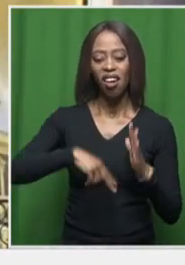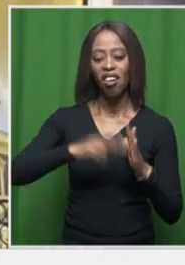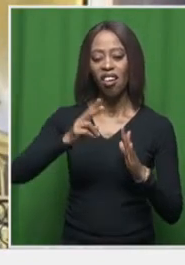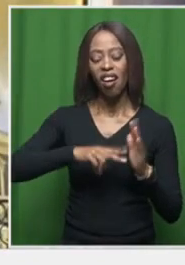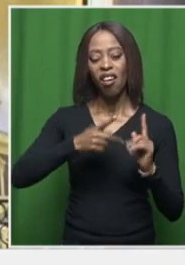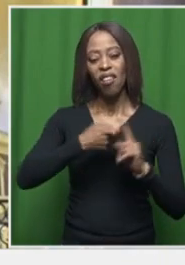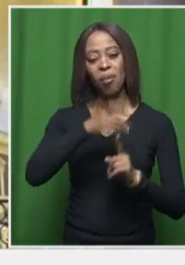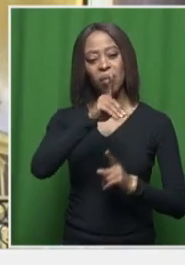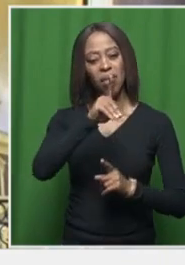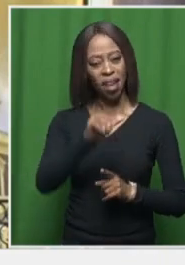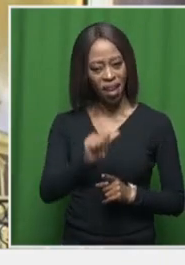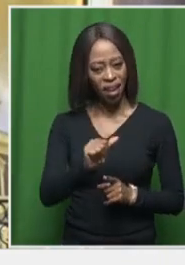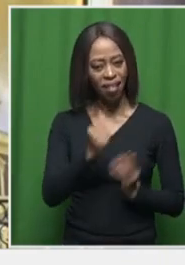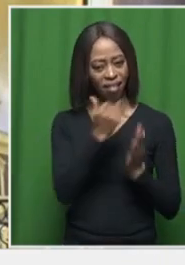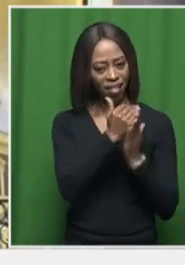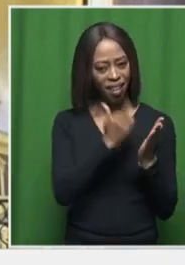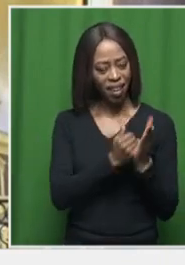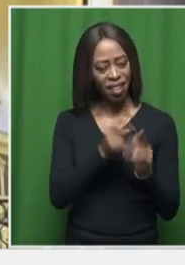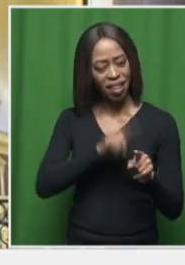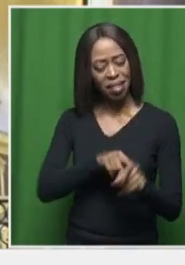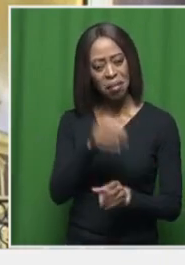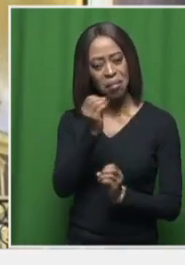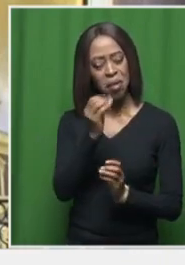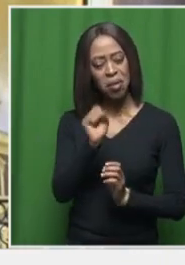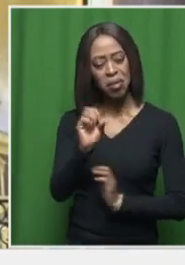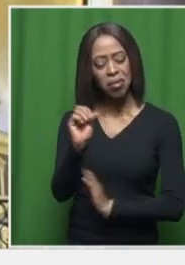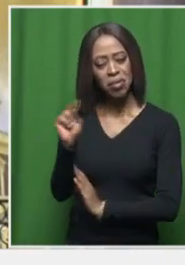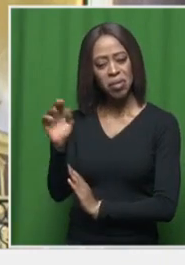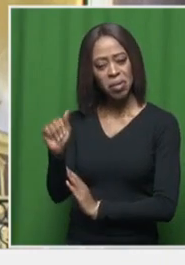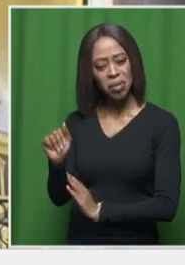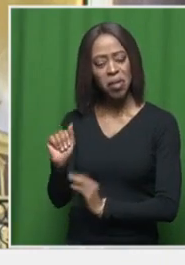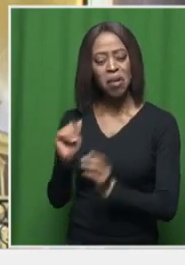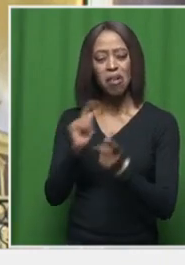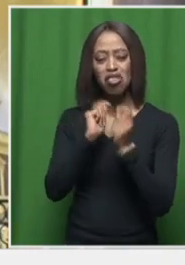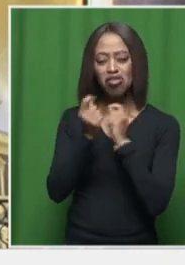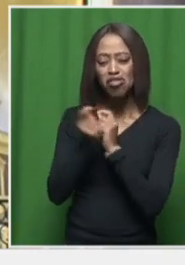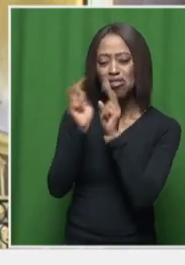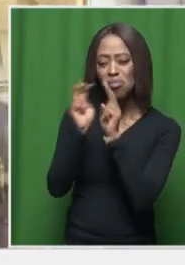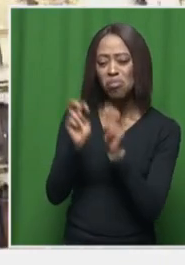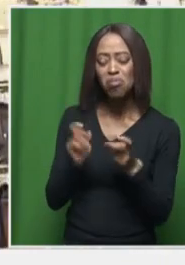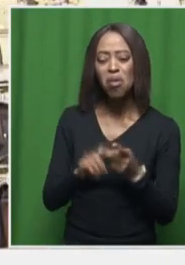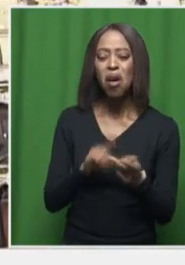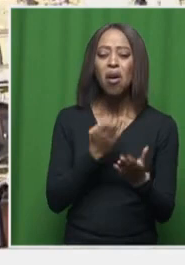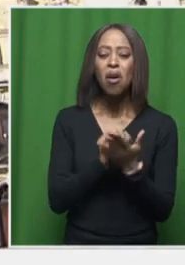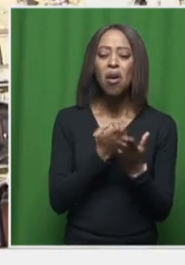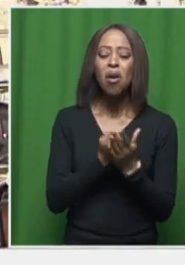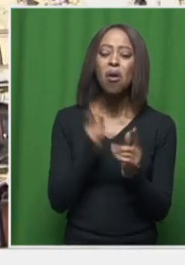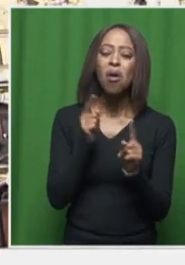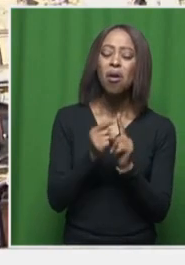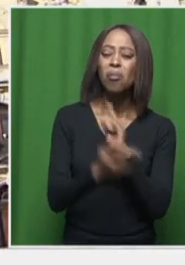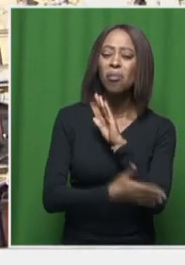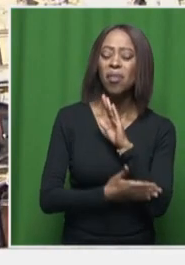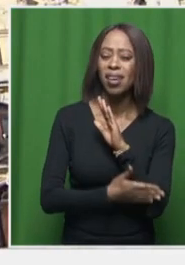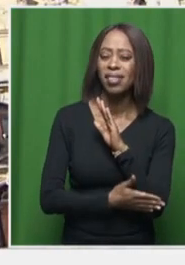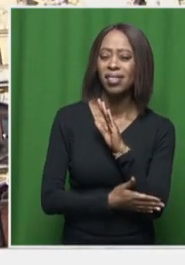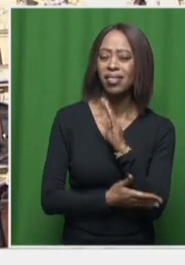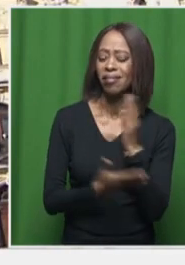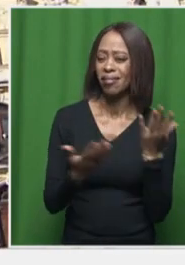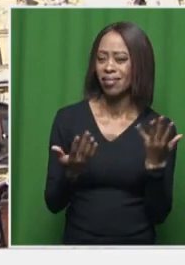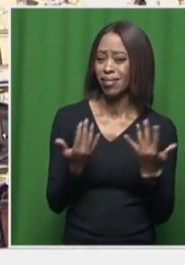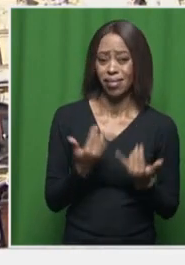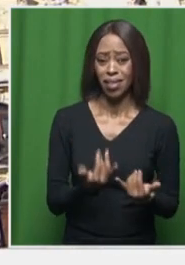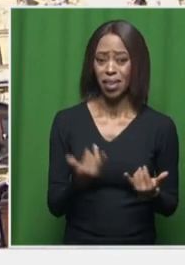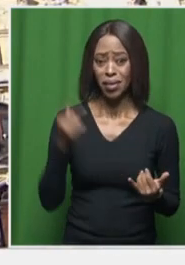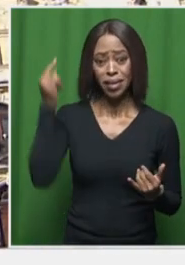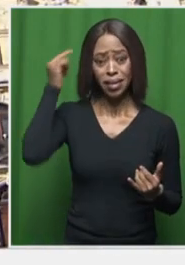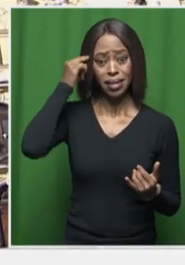DA blueprint in the State of the Nation address on the just transition, on the economic trajectory of the country. What made you think